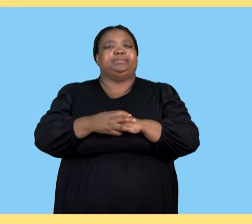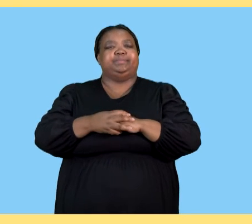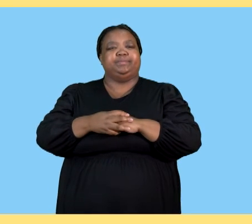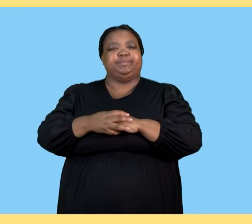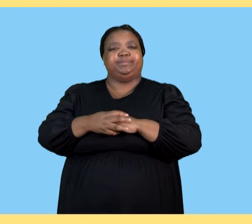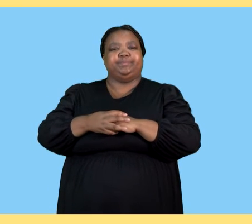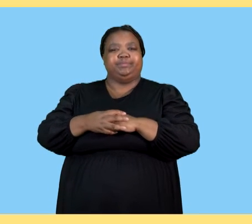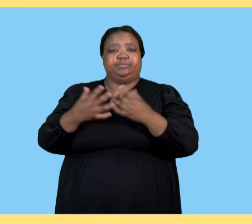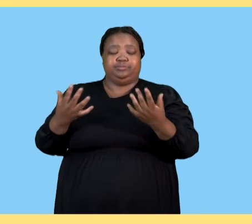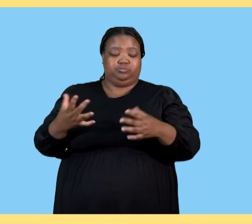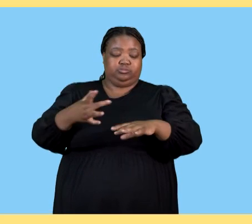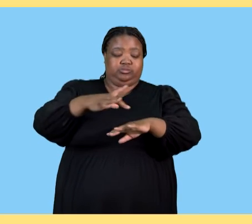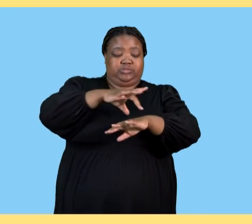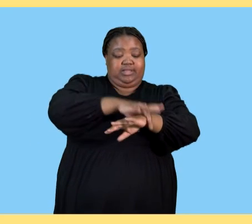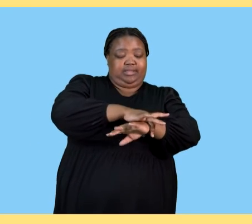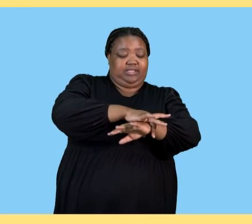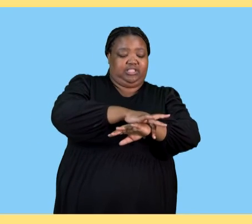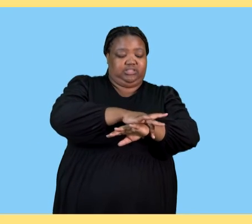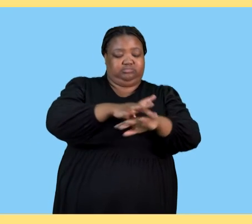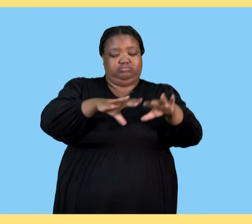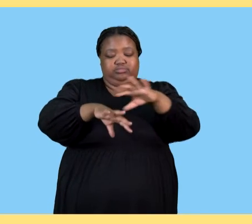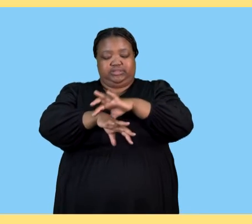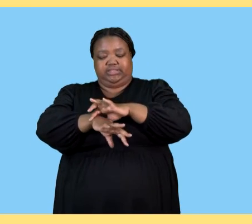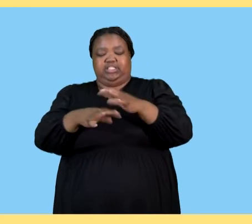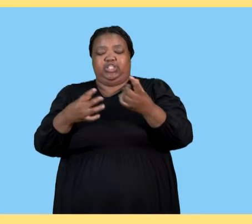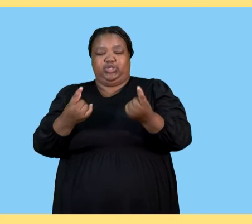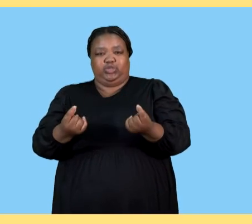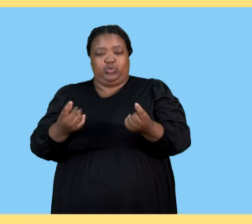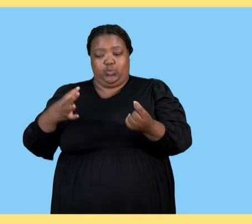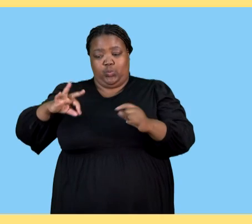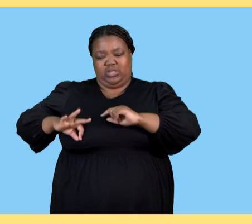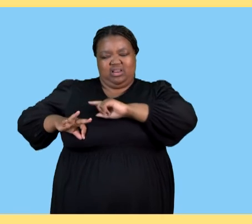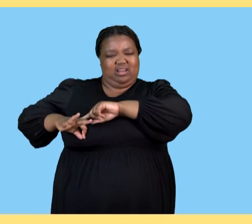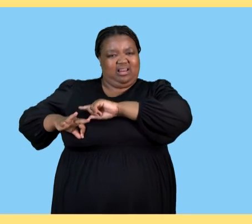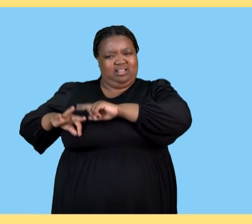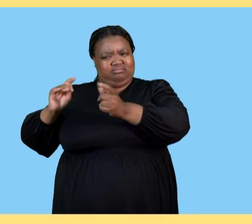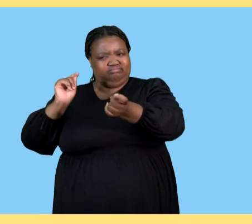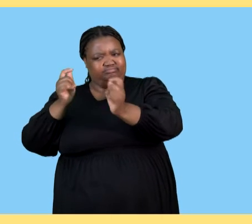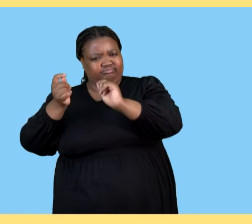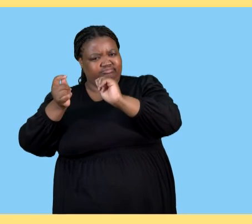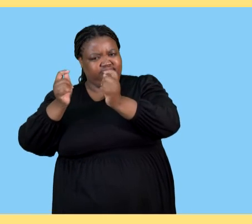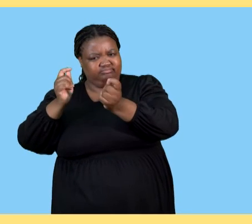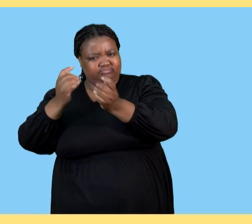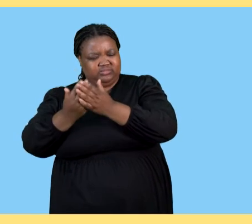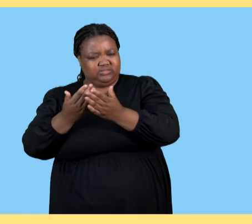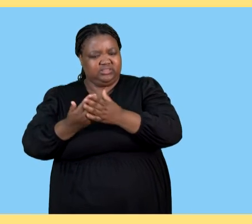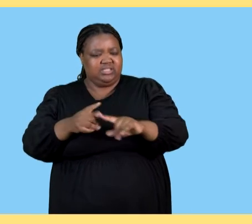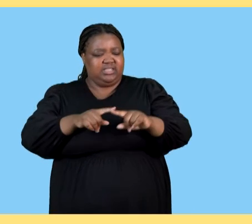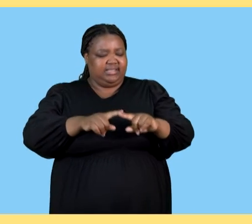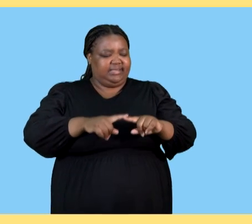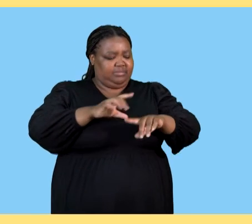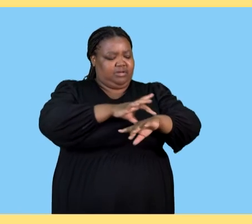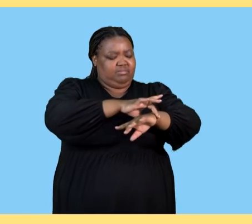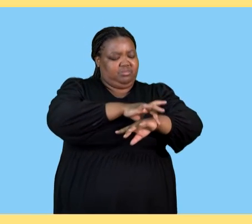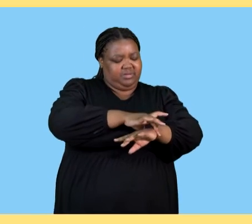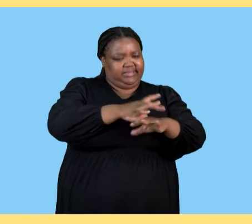Number 2, wages for making the bracelets. The wages will also vary depending on